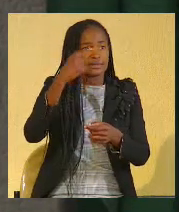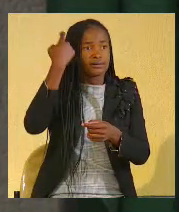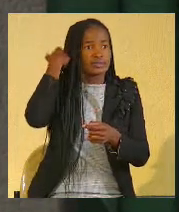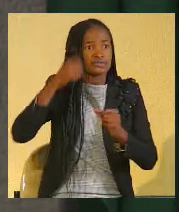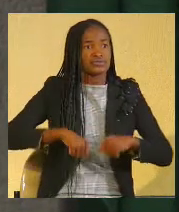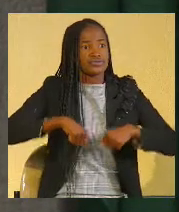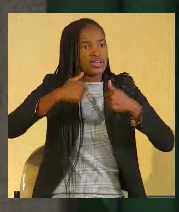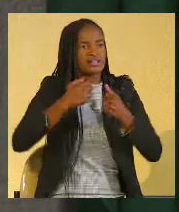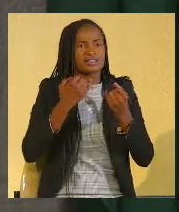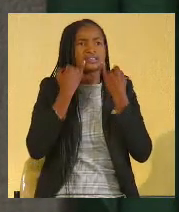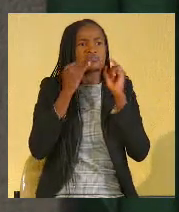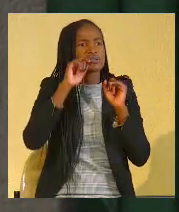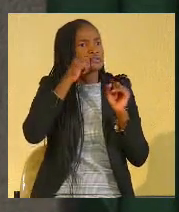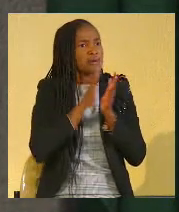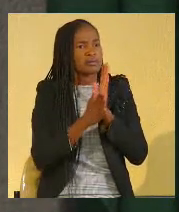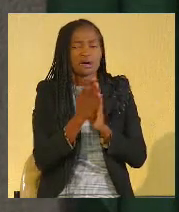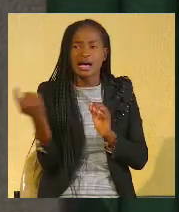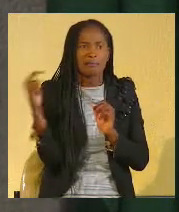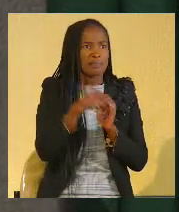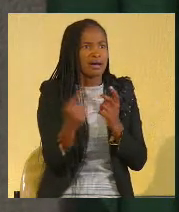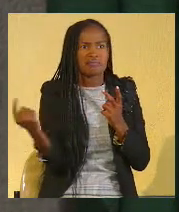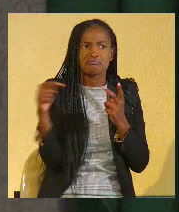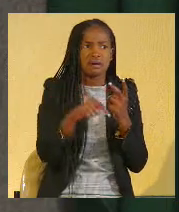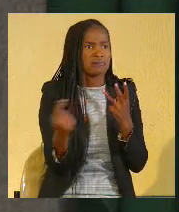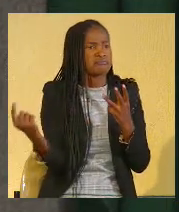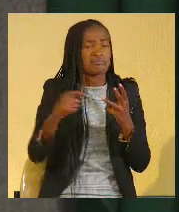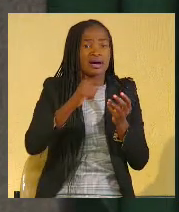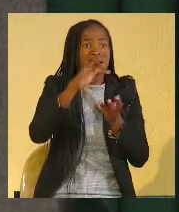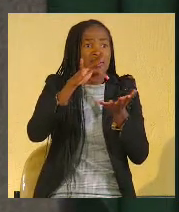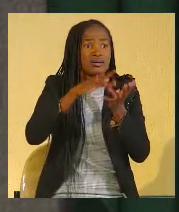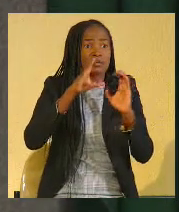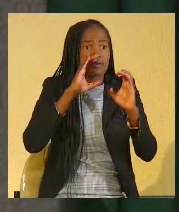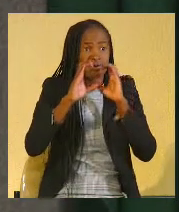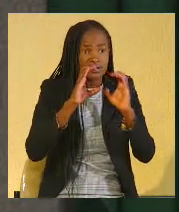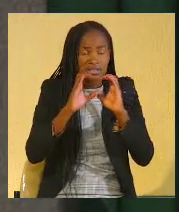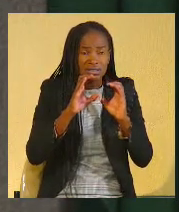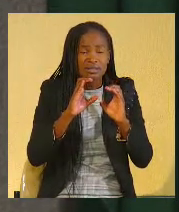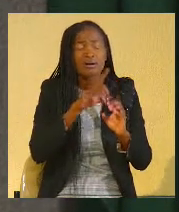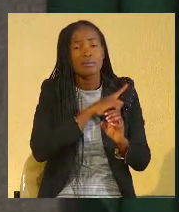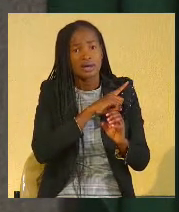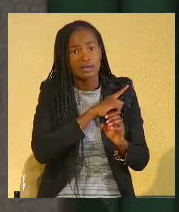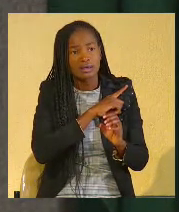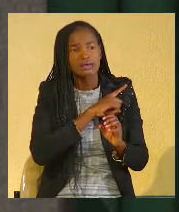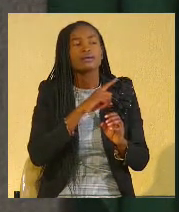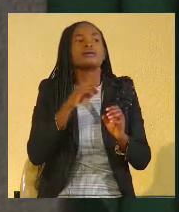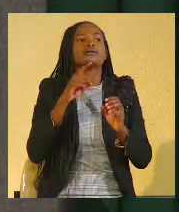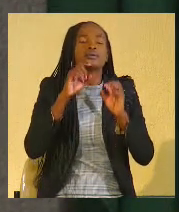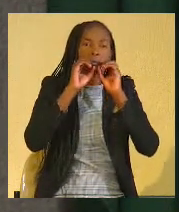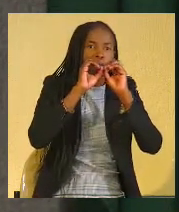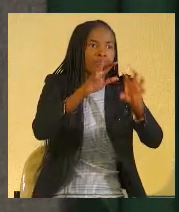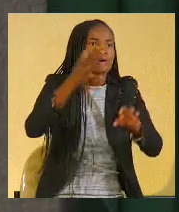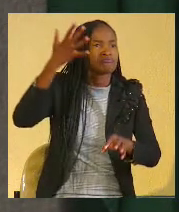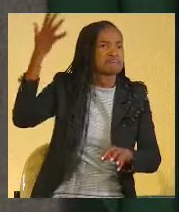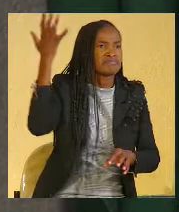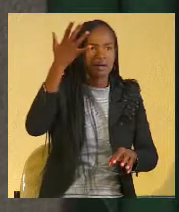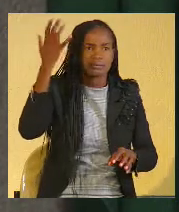have been coming here, we have shared the information with the public, etc., etc. Now,